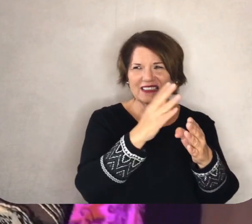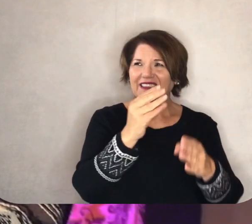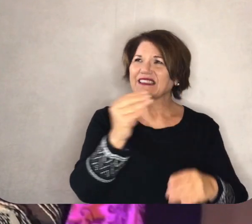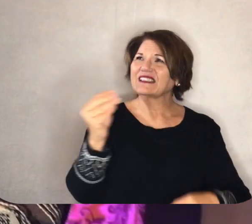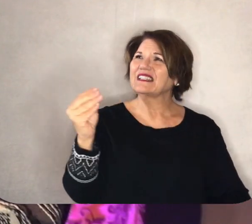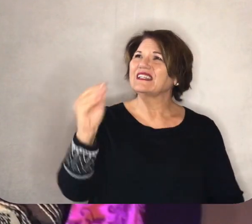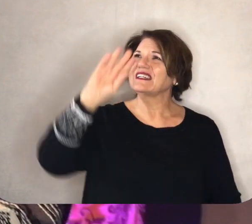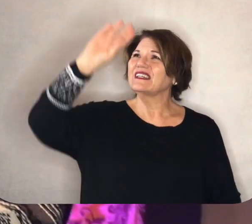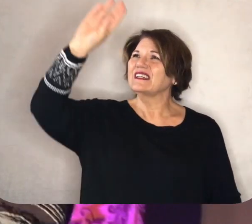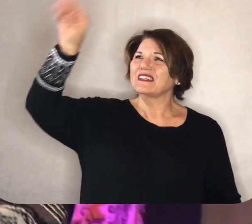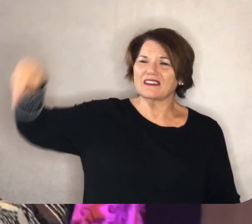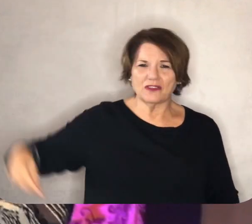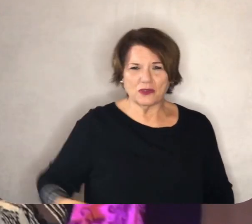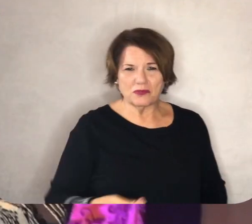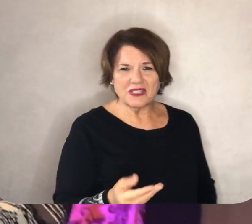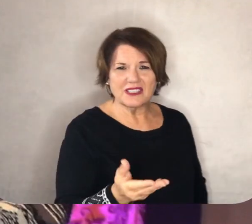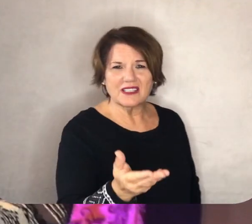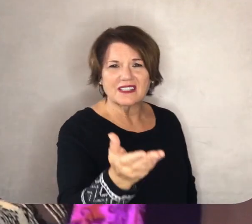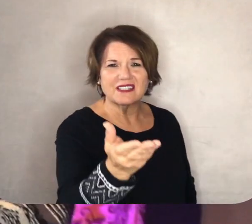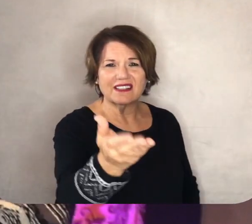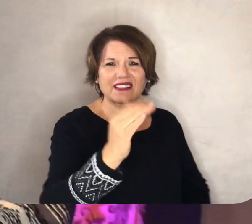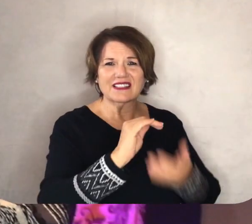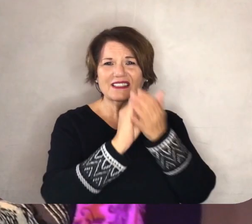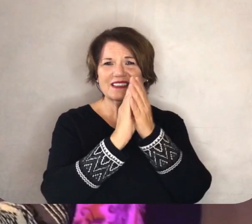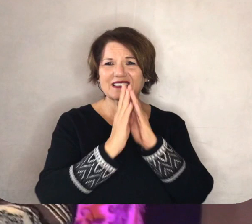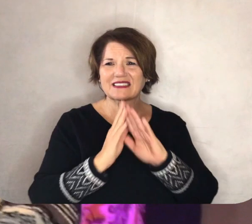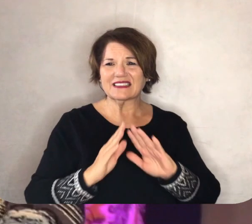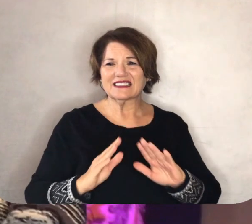and give you peace.